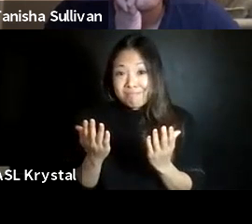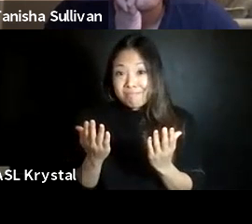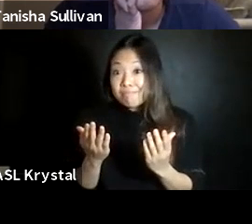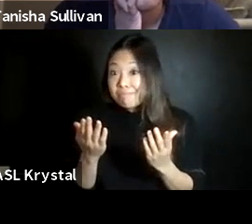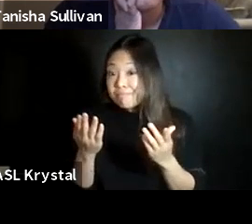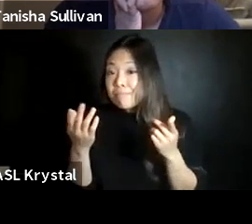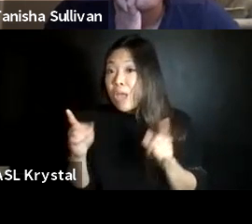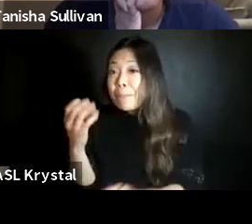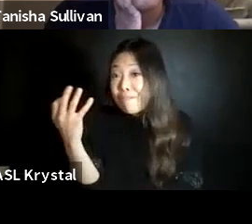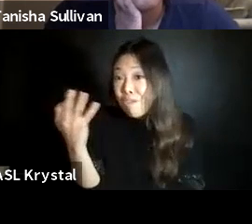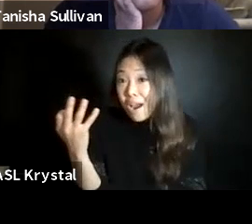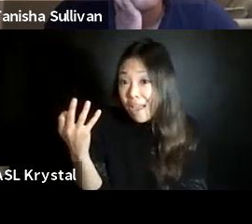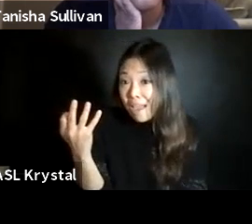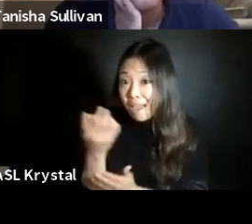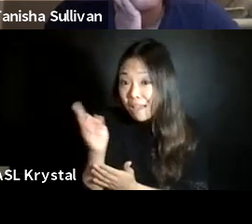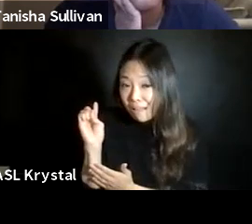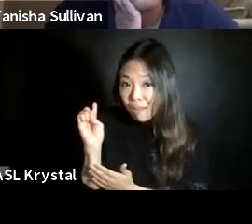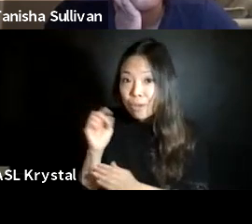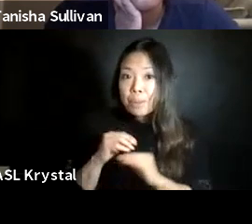Friday we